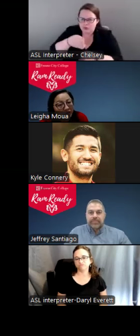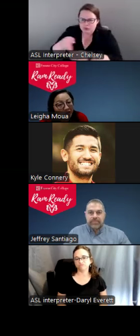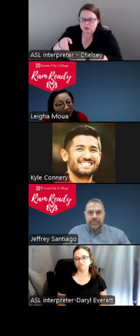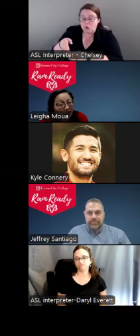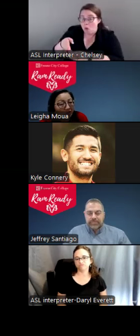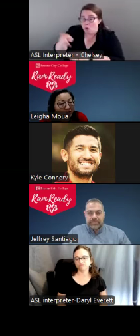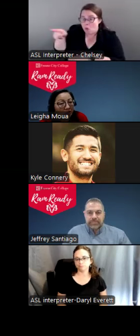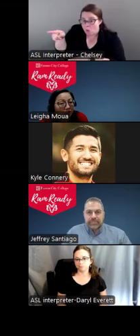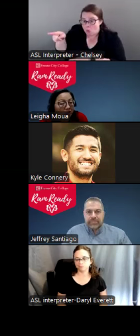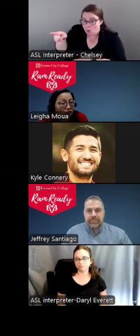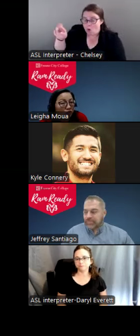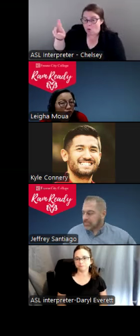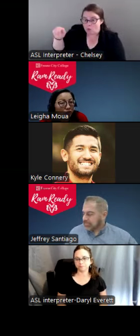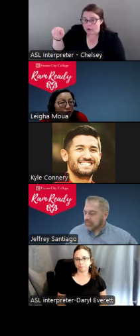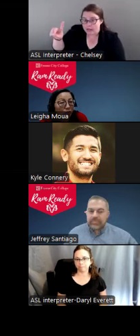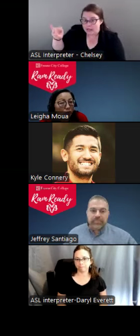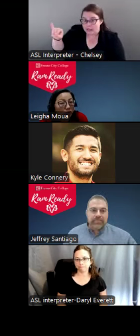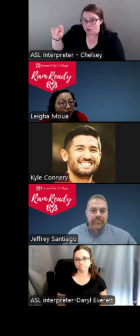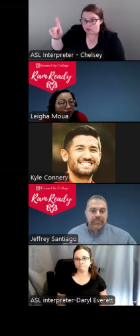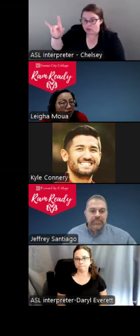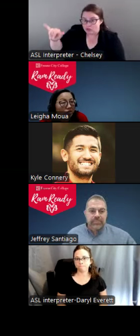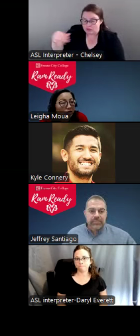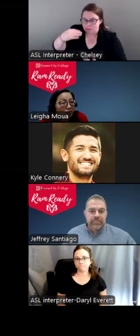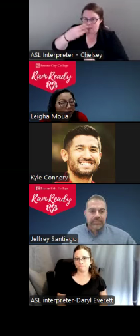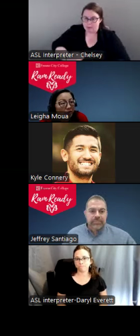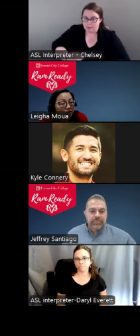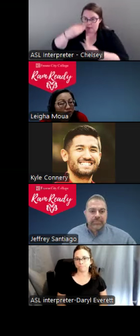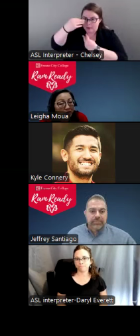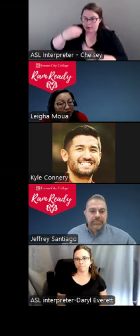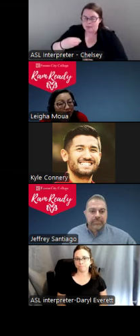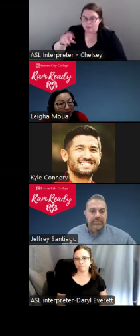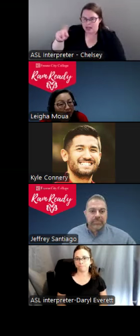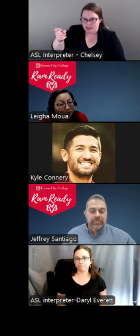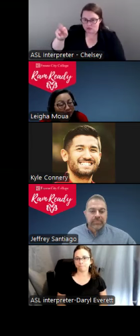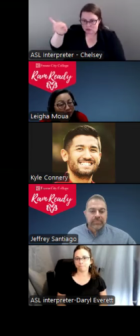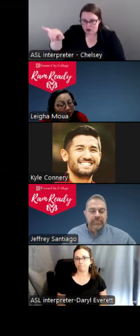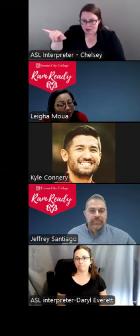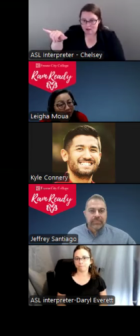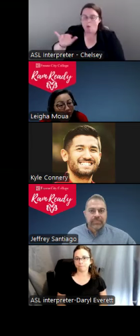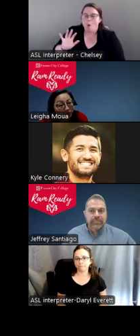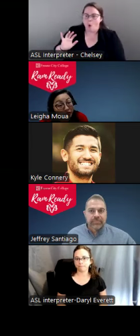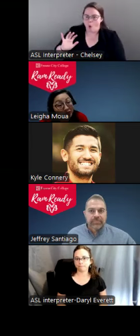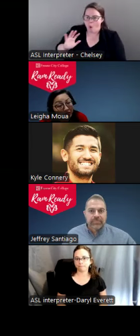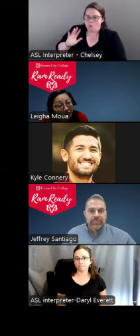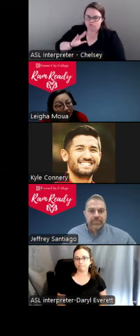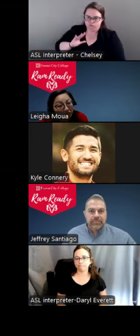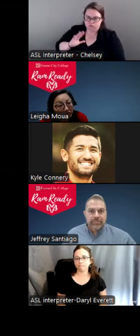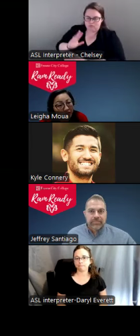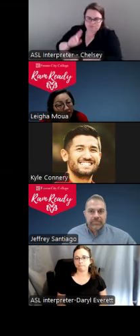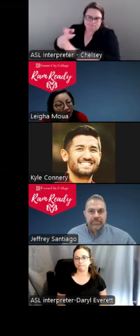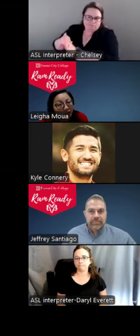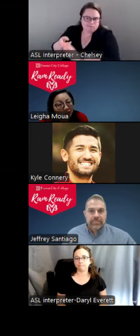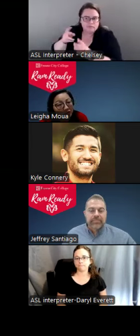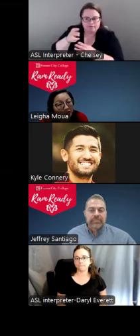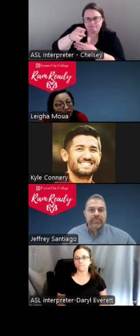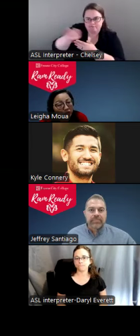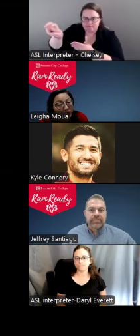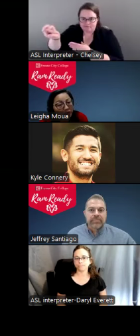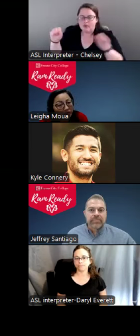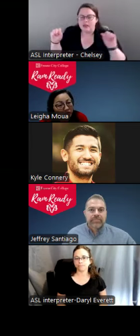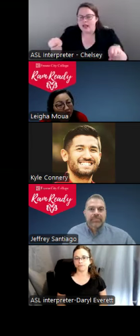radiology tech, and then that even interests you a little bit more. So you might want to do that in the future instead of nursing. It's just